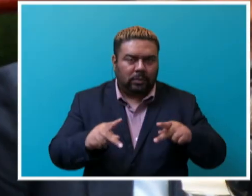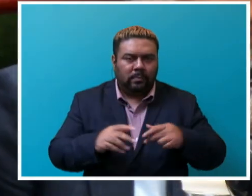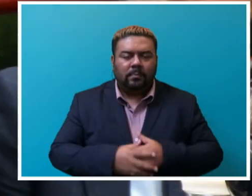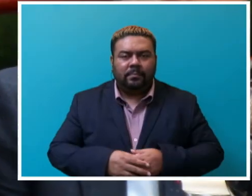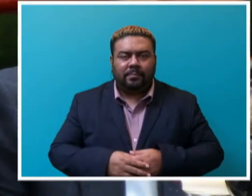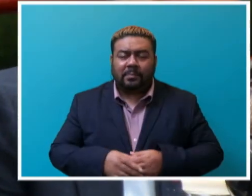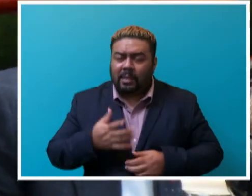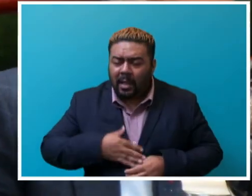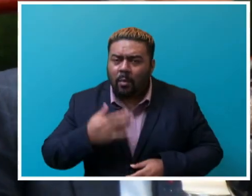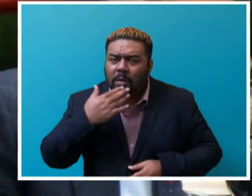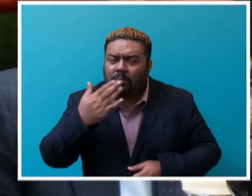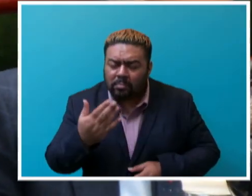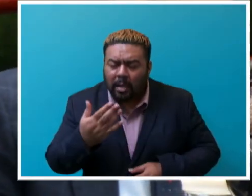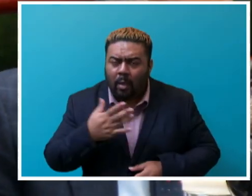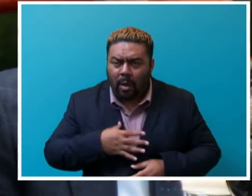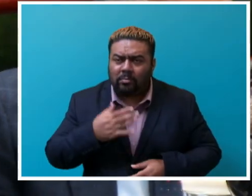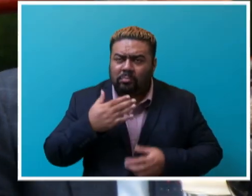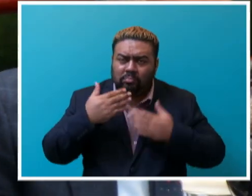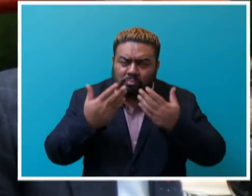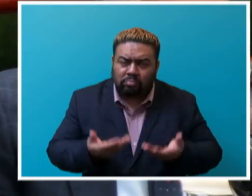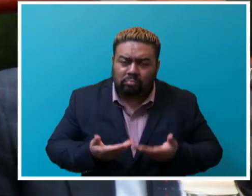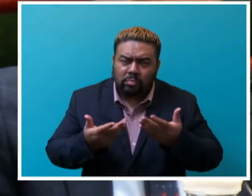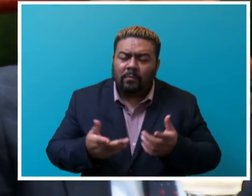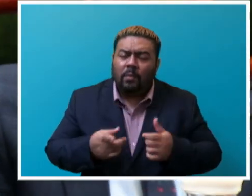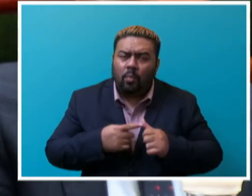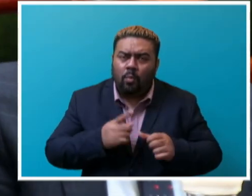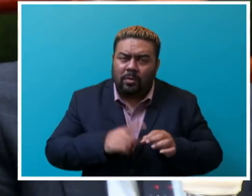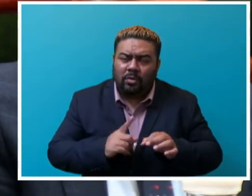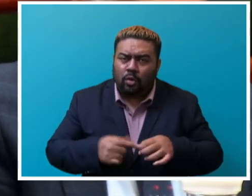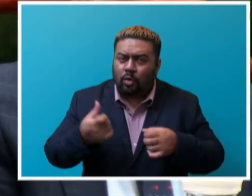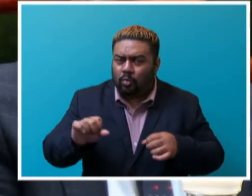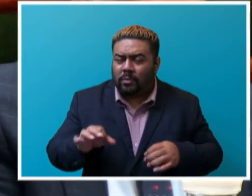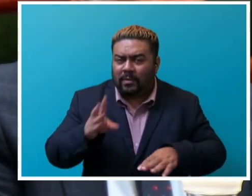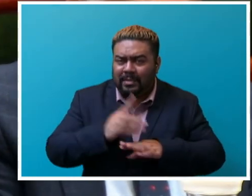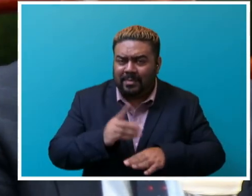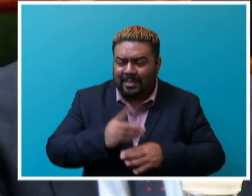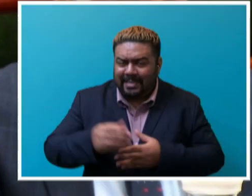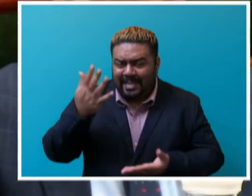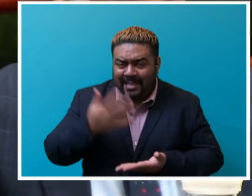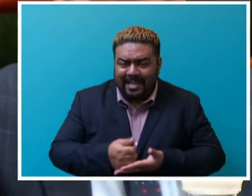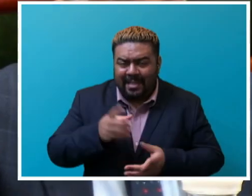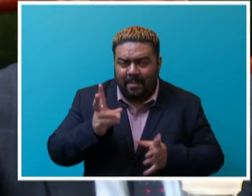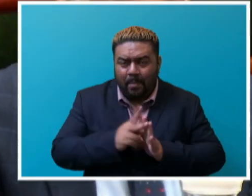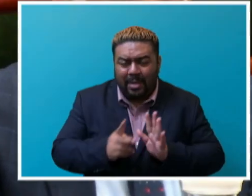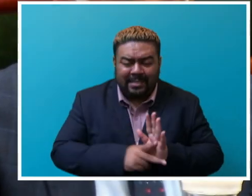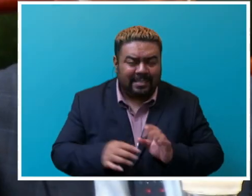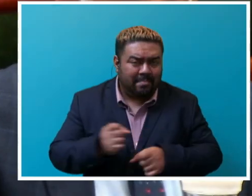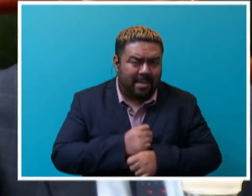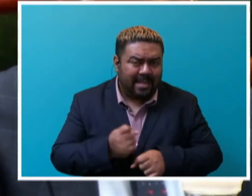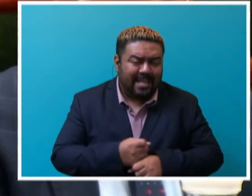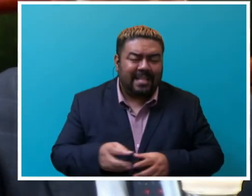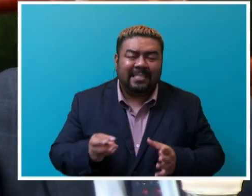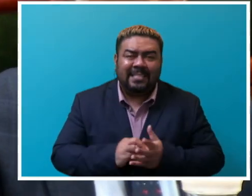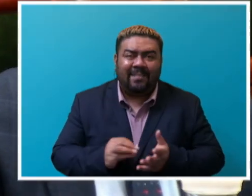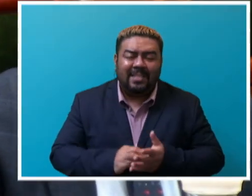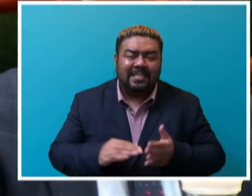like to provide further details to Honourable Koya's question yesterday on the use of disability data for policy making and service delivery.